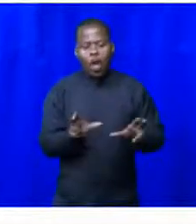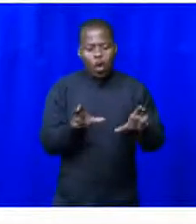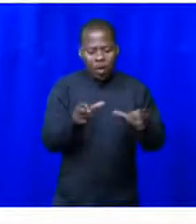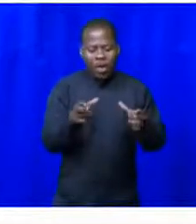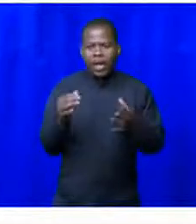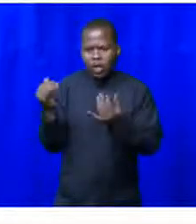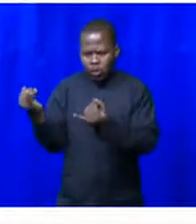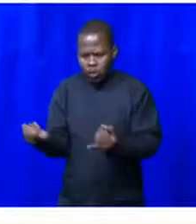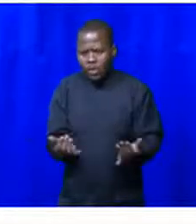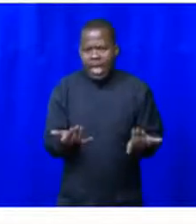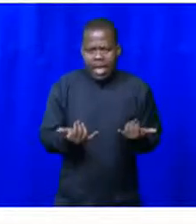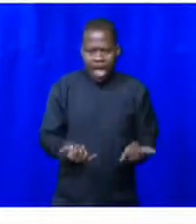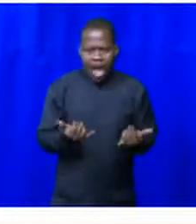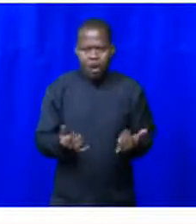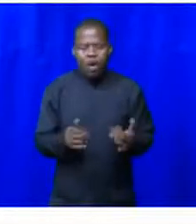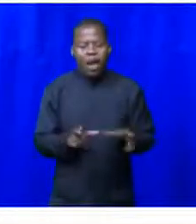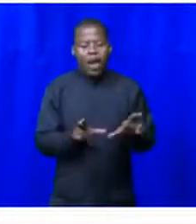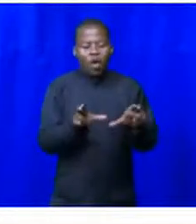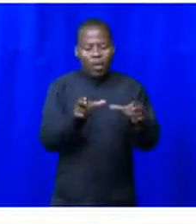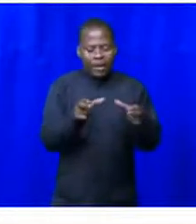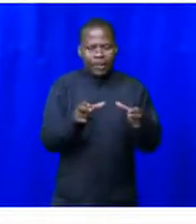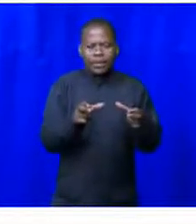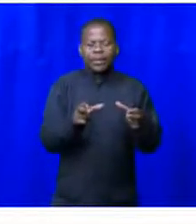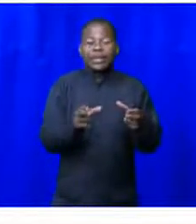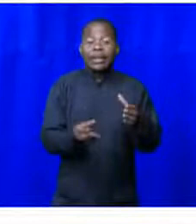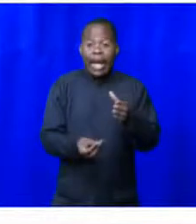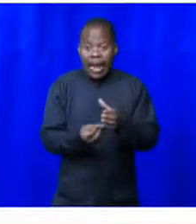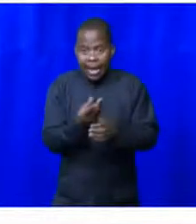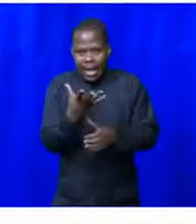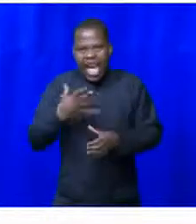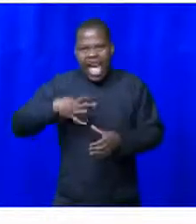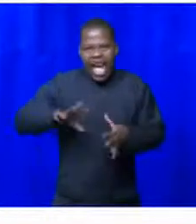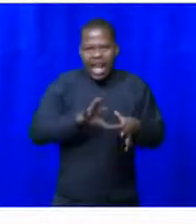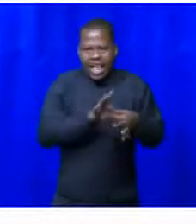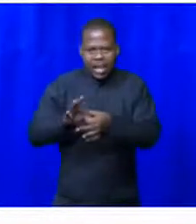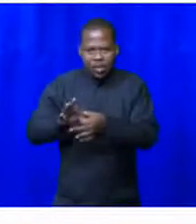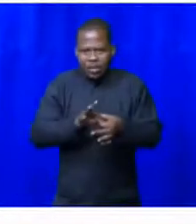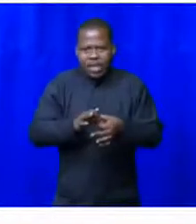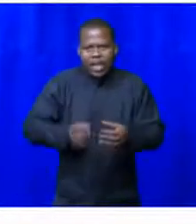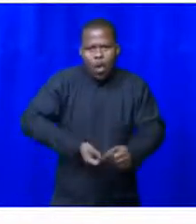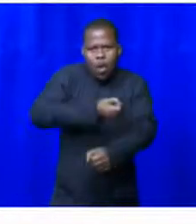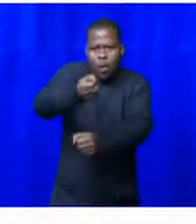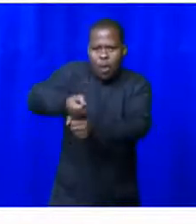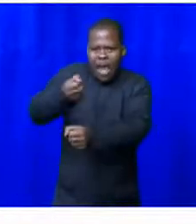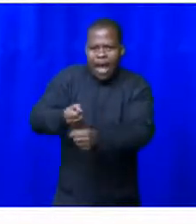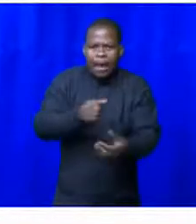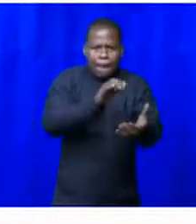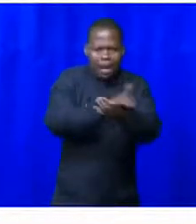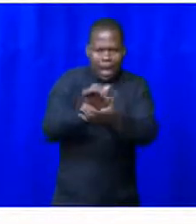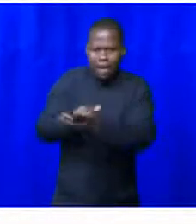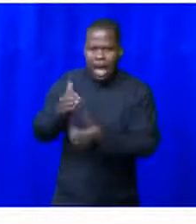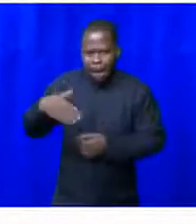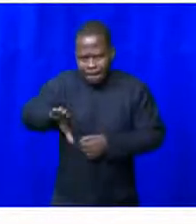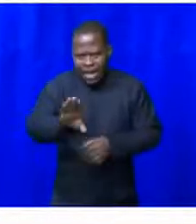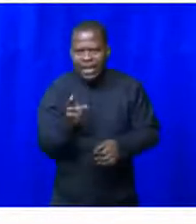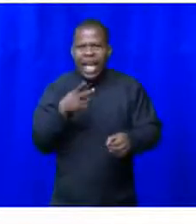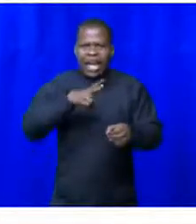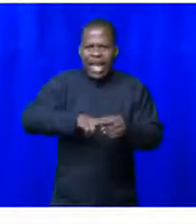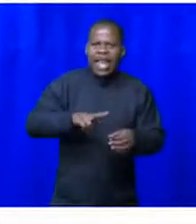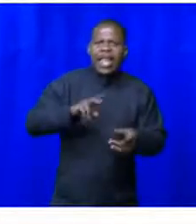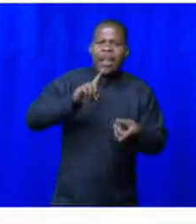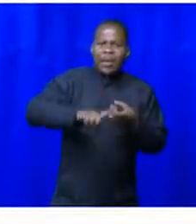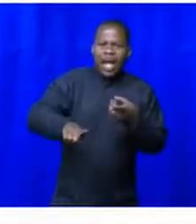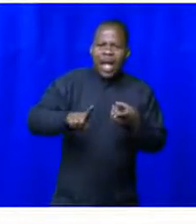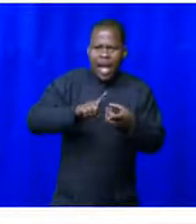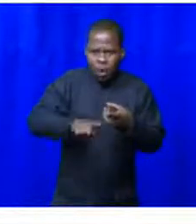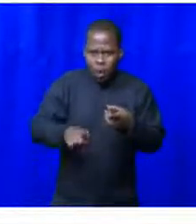Leli komiti nyalo seliqale indlela tekubuka ukuthi bangasebenzisana njani netinhlangano letahlukahlukene ukuthi baqale imidlalo leyahlukahlukene